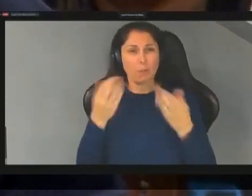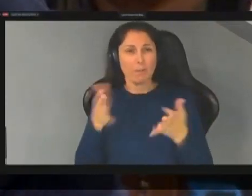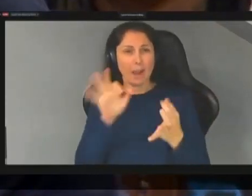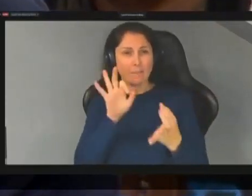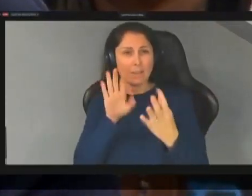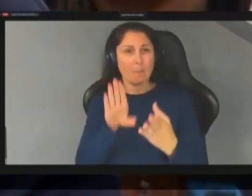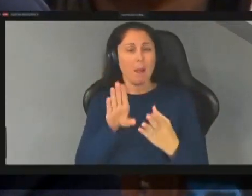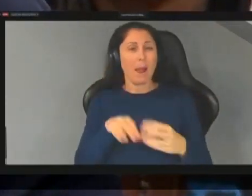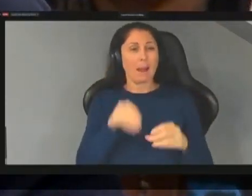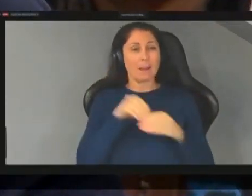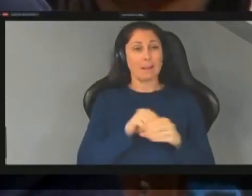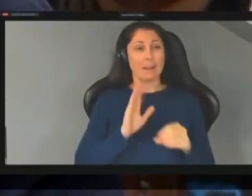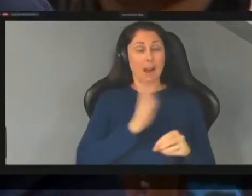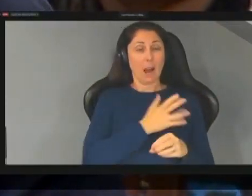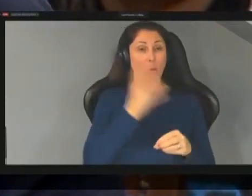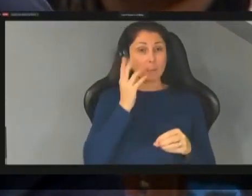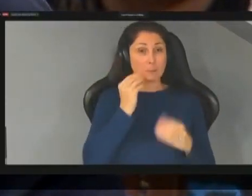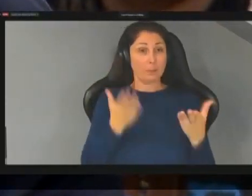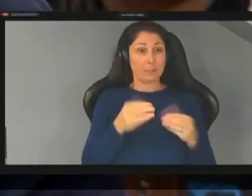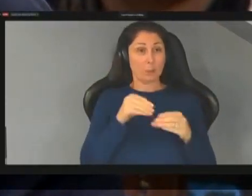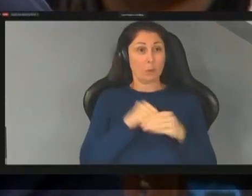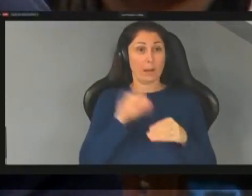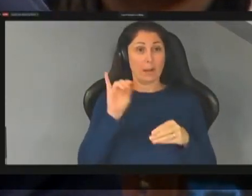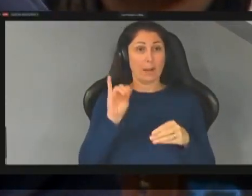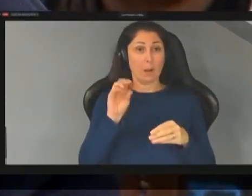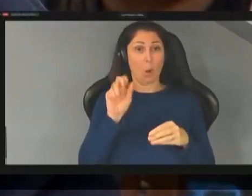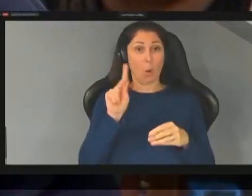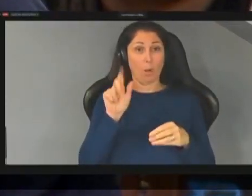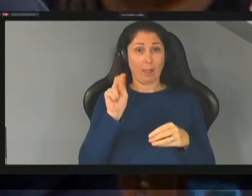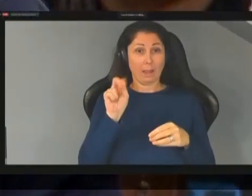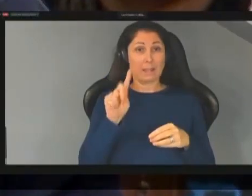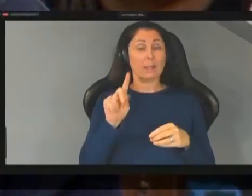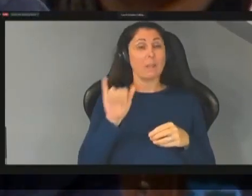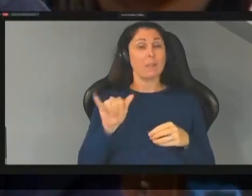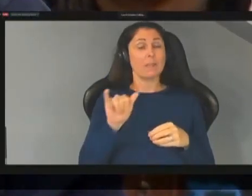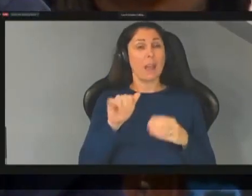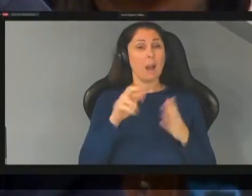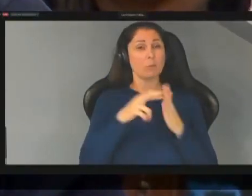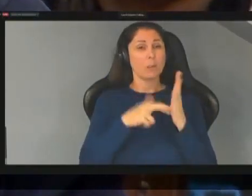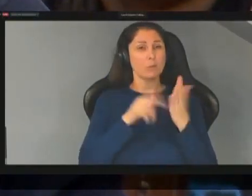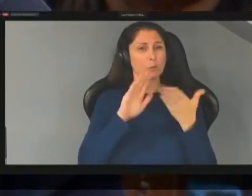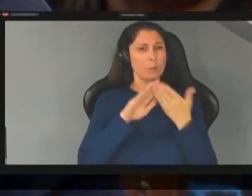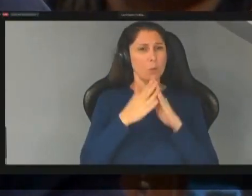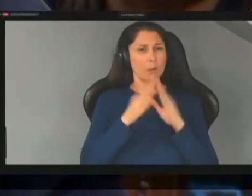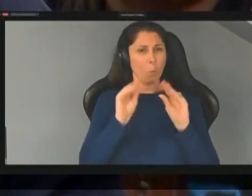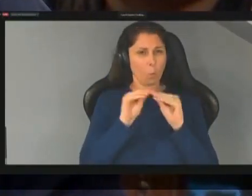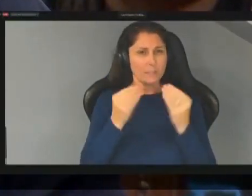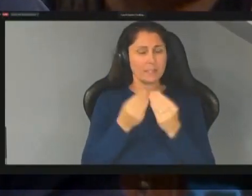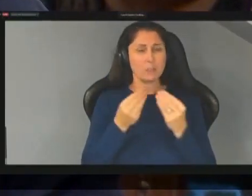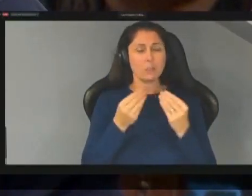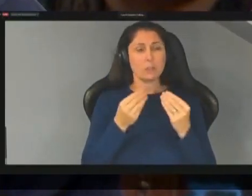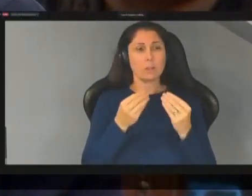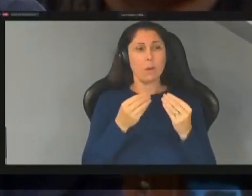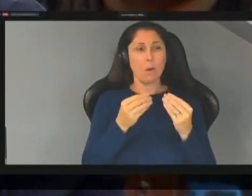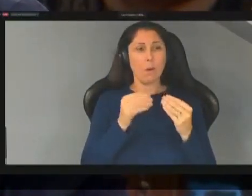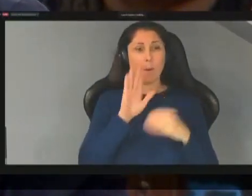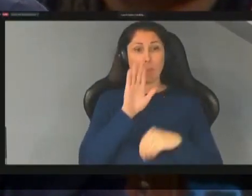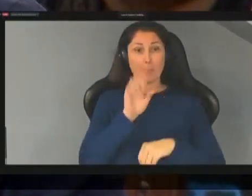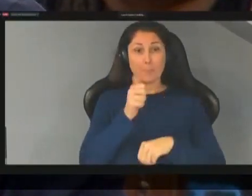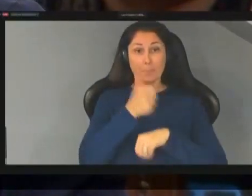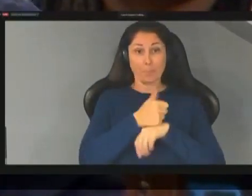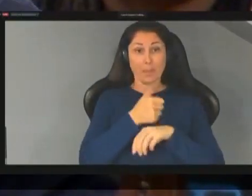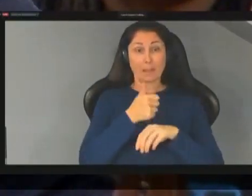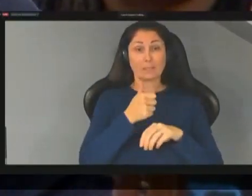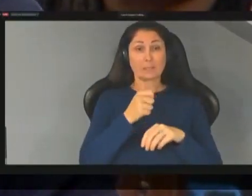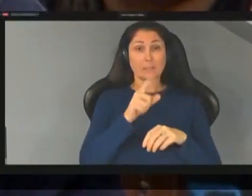In our experience here in Oakland, the registered community organization designation has been a subject